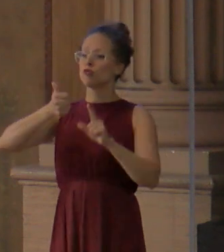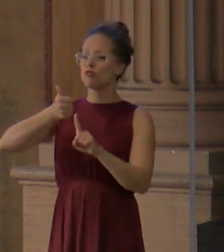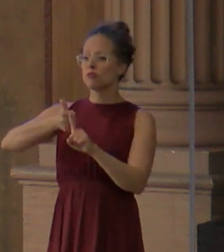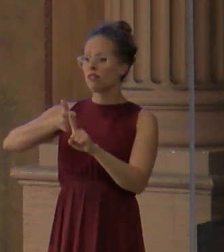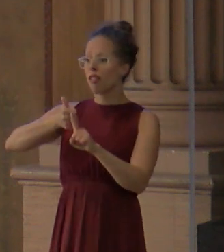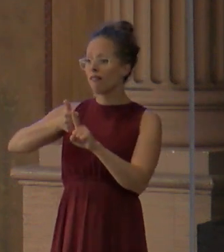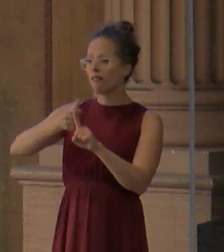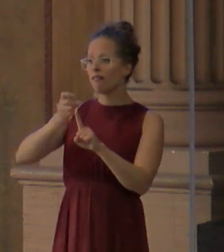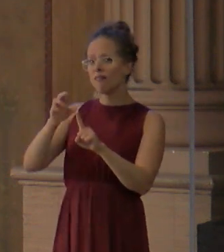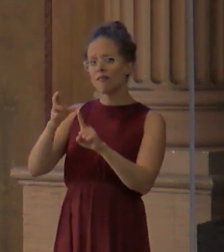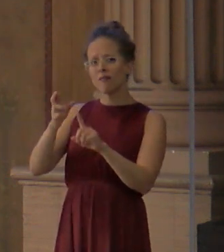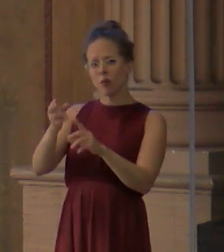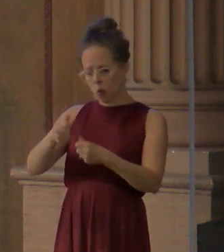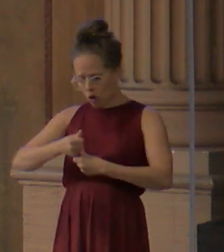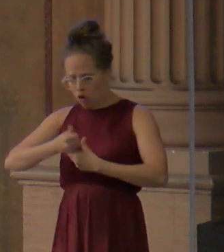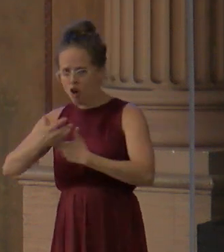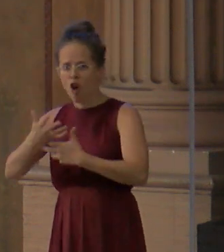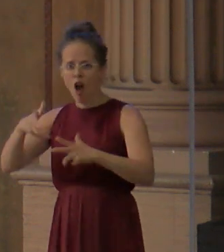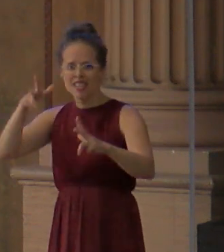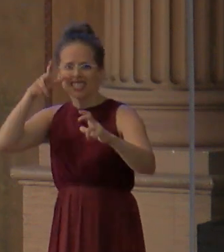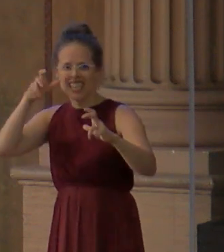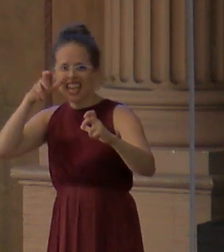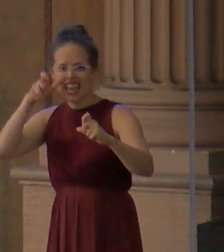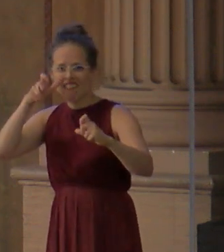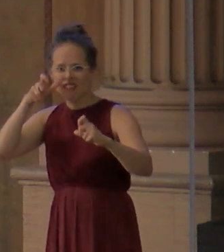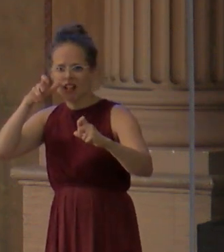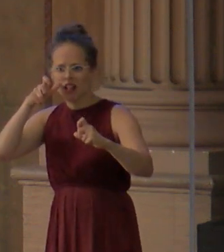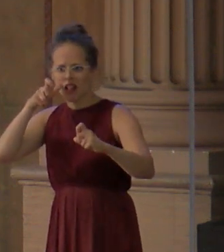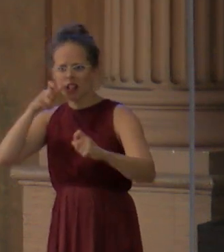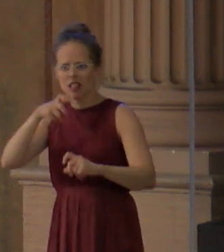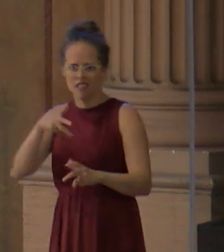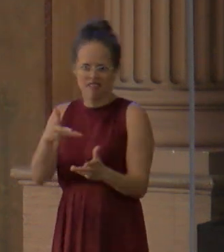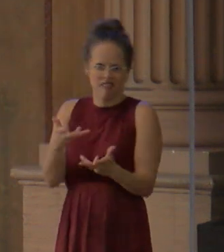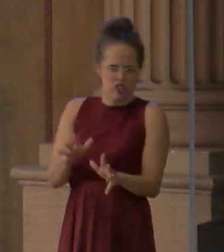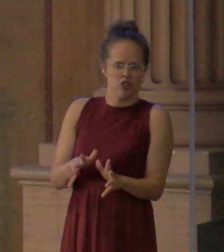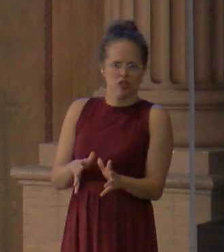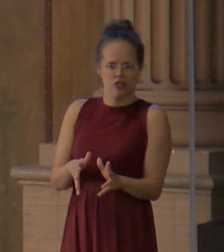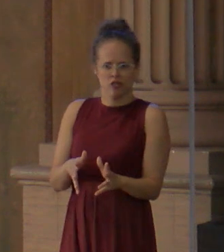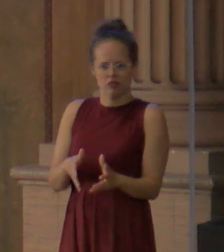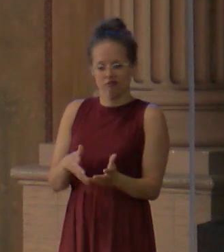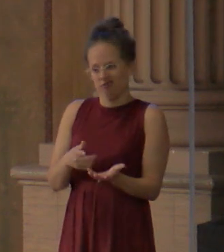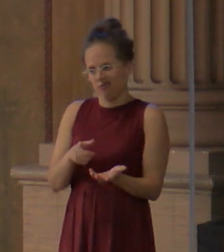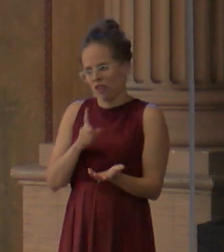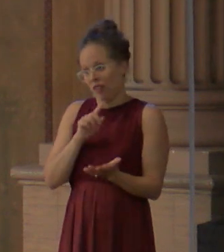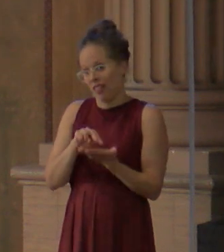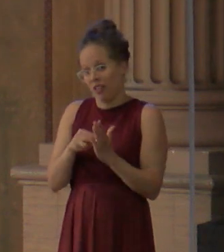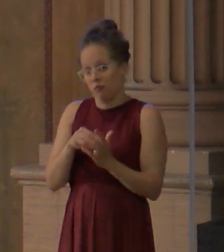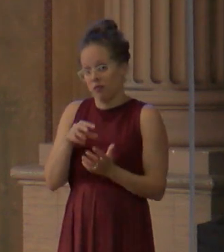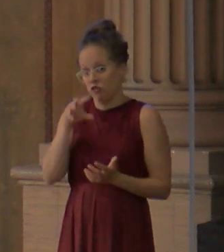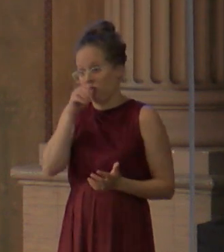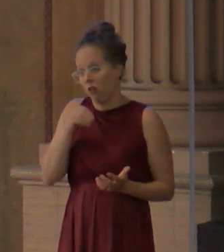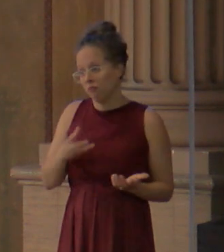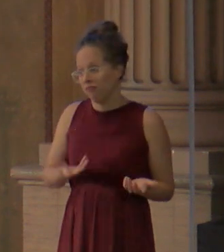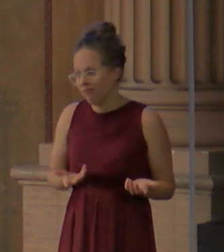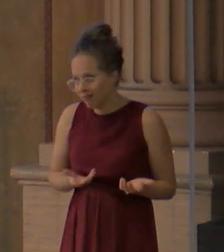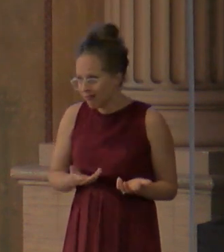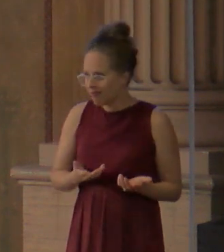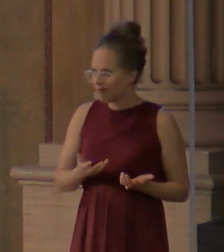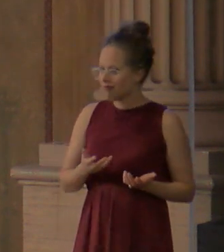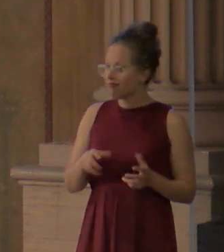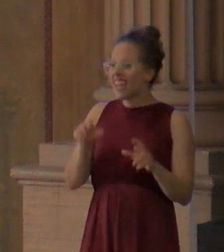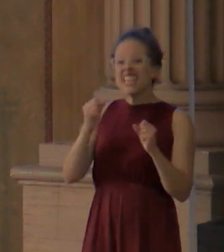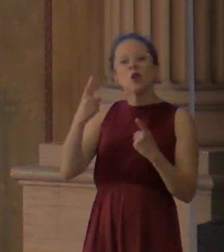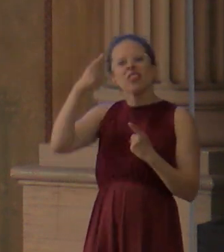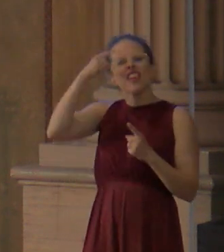evil, put your hand on your mouth. Shut up, in other words. I mean, can you think of someone who's a